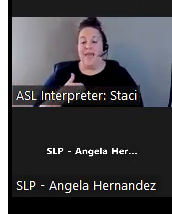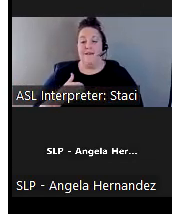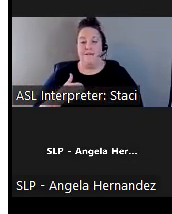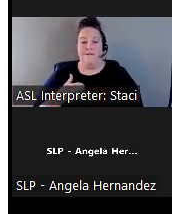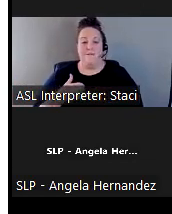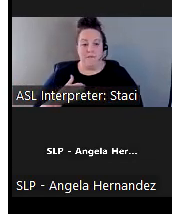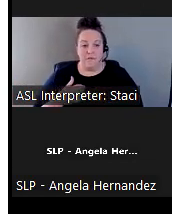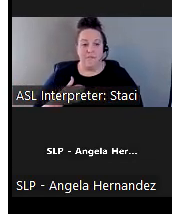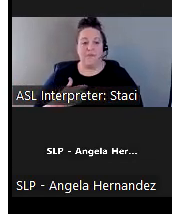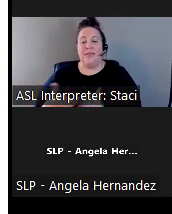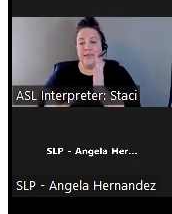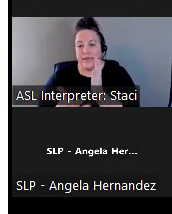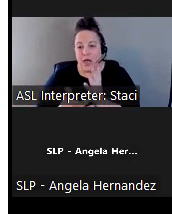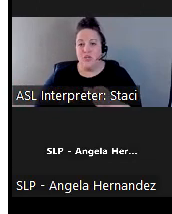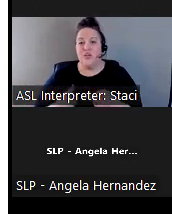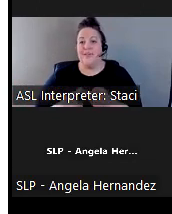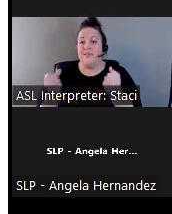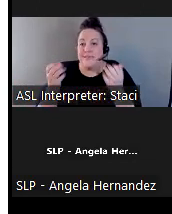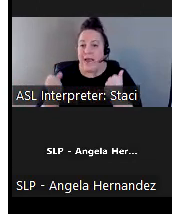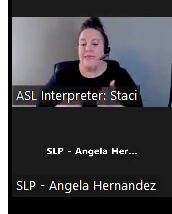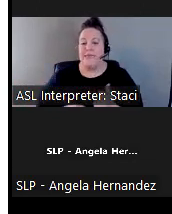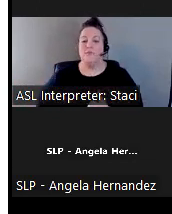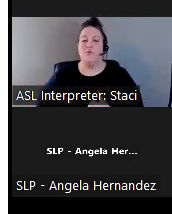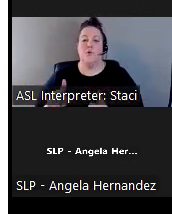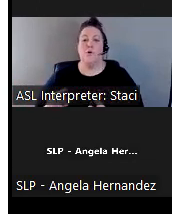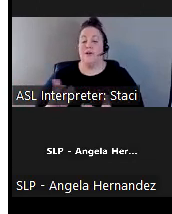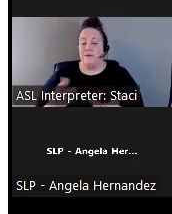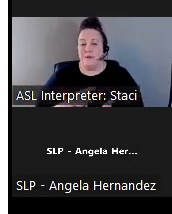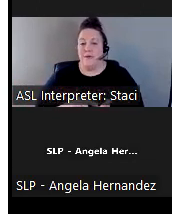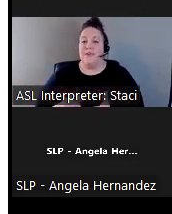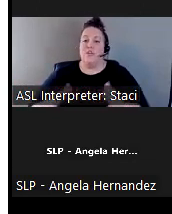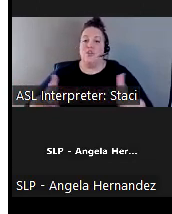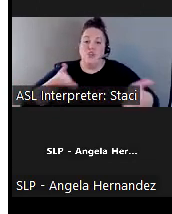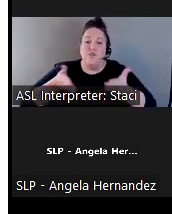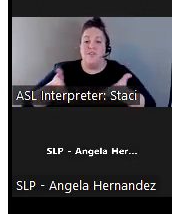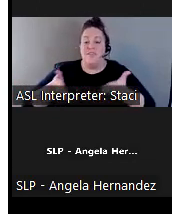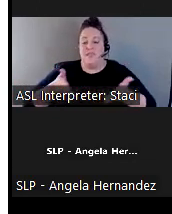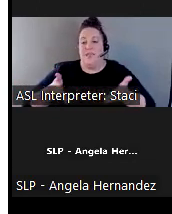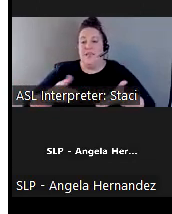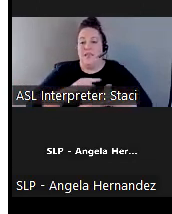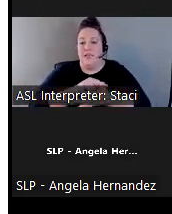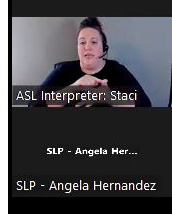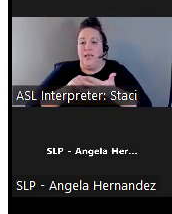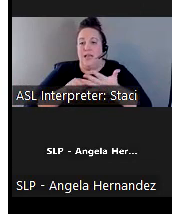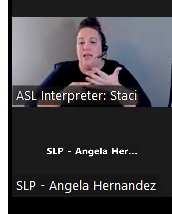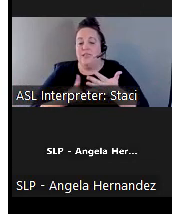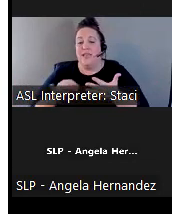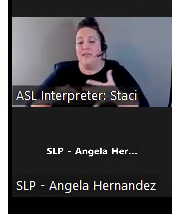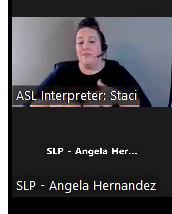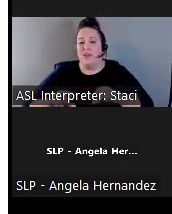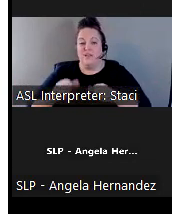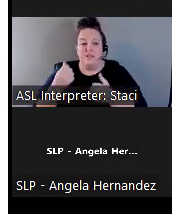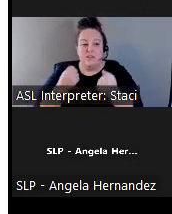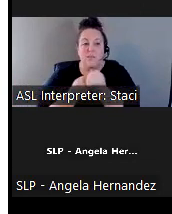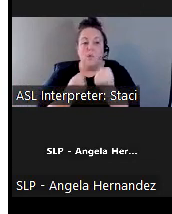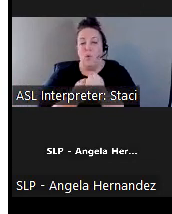about technology or sign language or sign language services, all those things, if we can get that support in